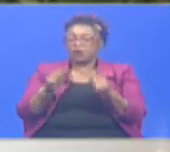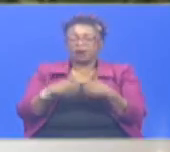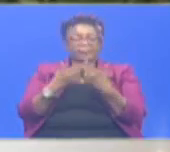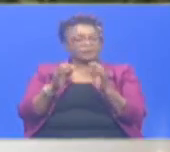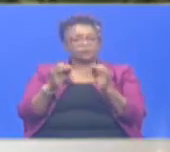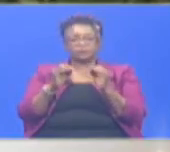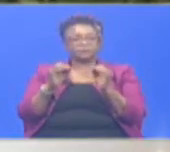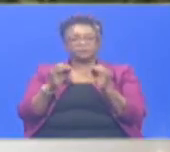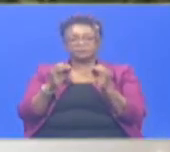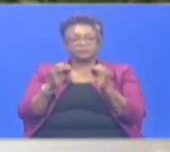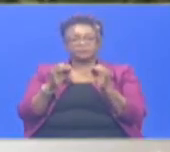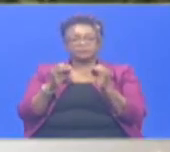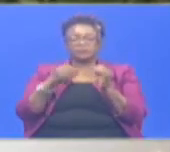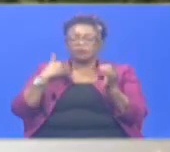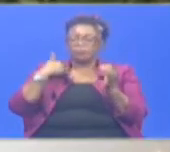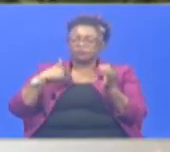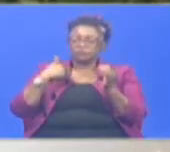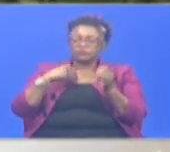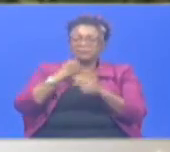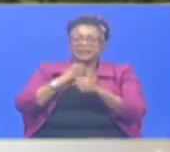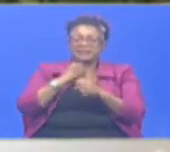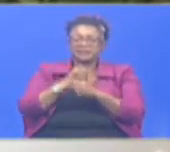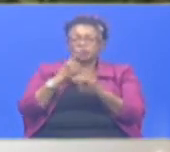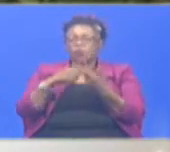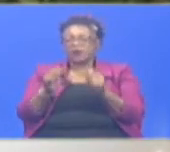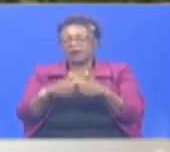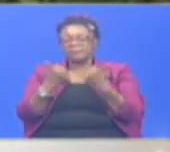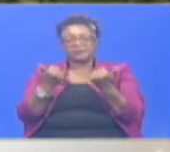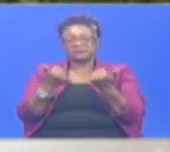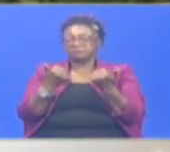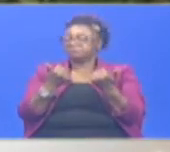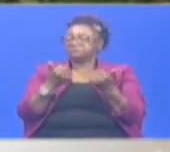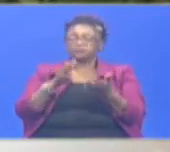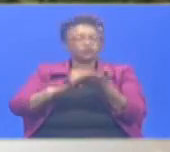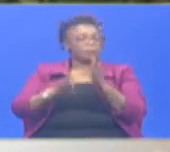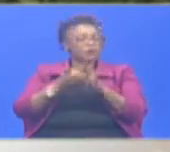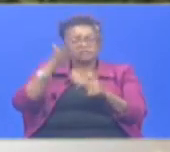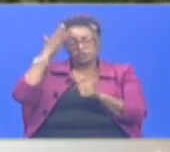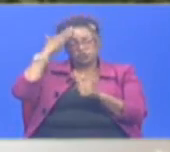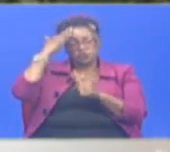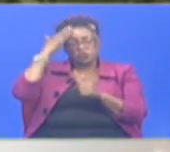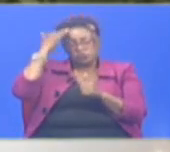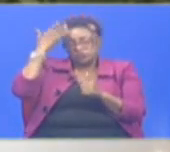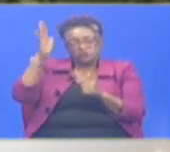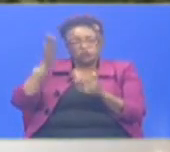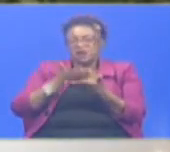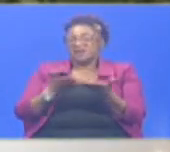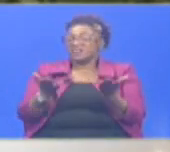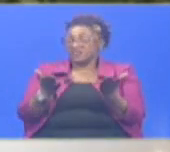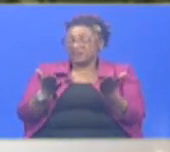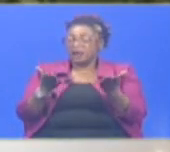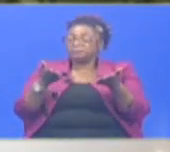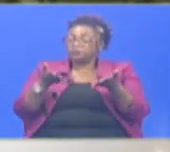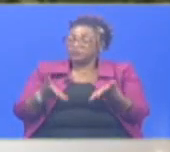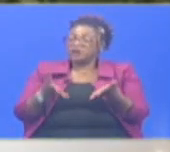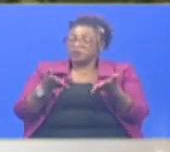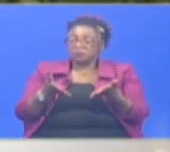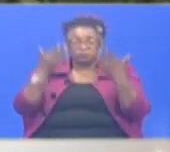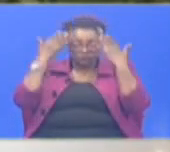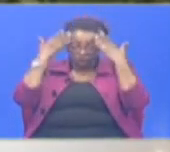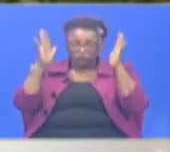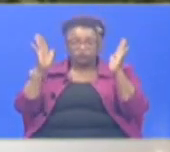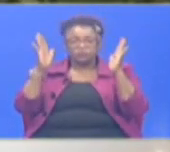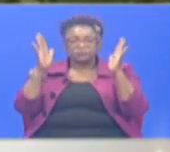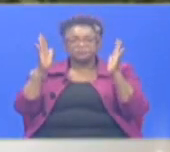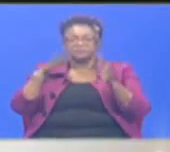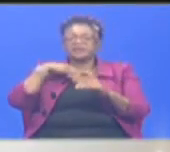vile postmortem walifanya nini, vitu kama hizo sisi familia tukujua chochote paka saizi ya tujui